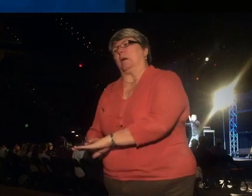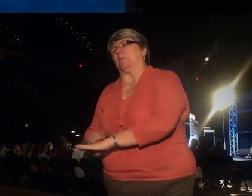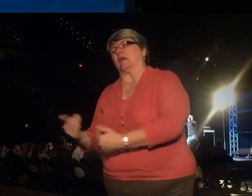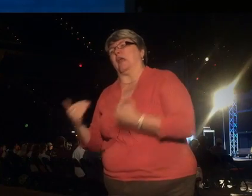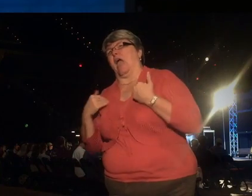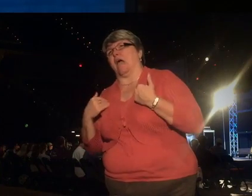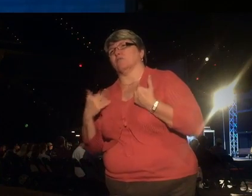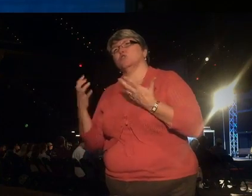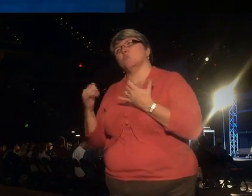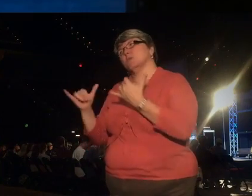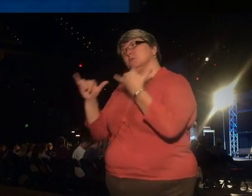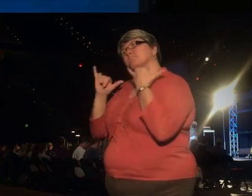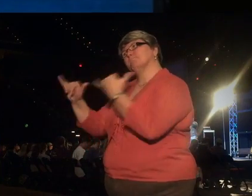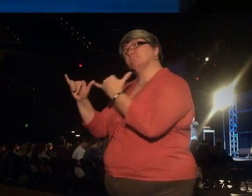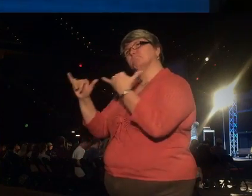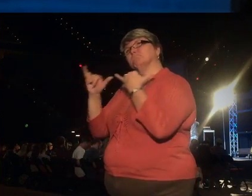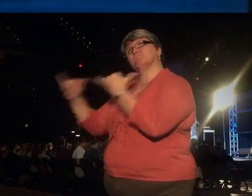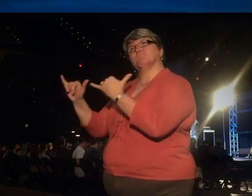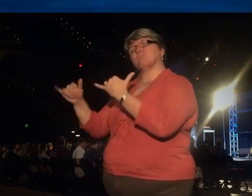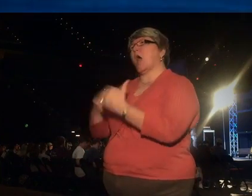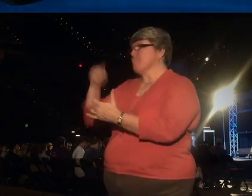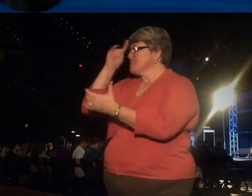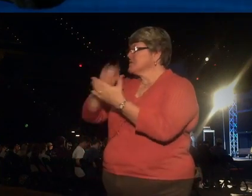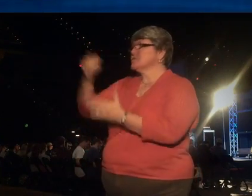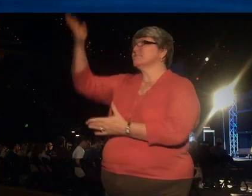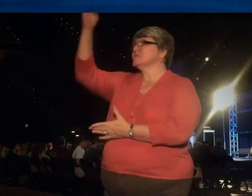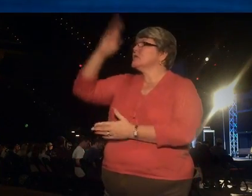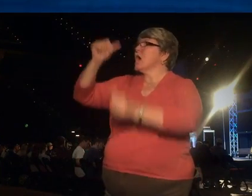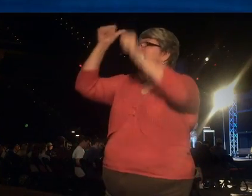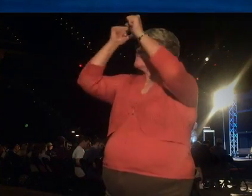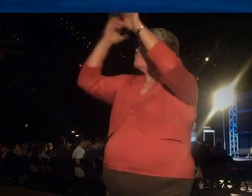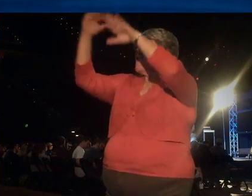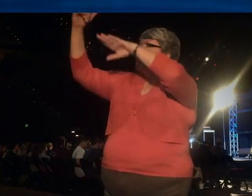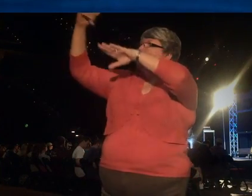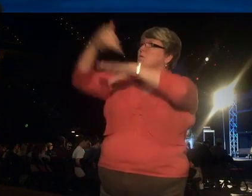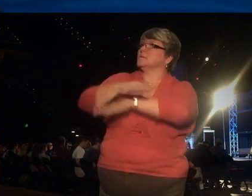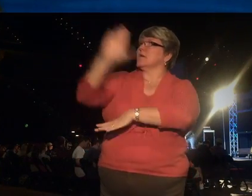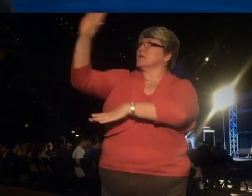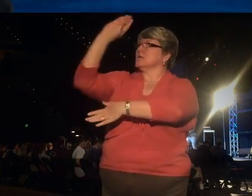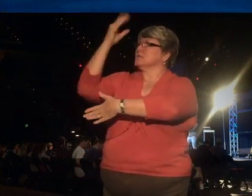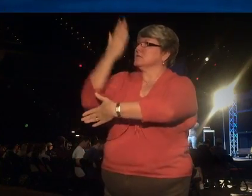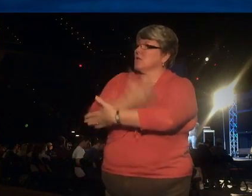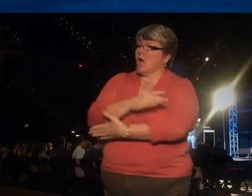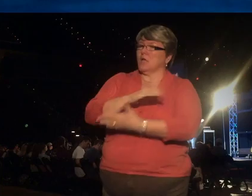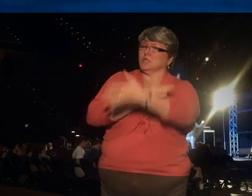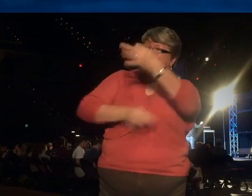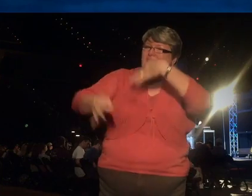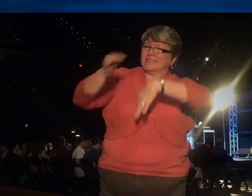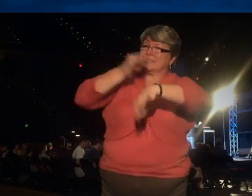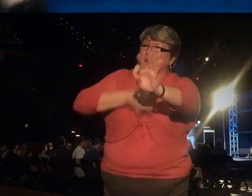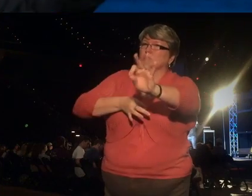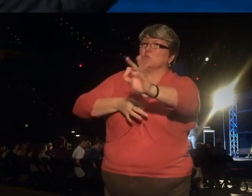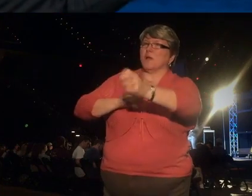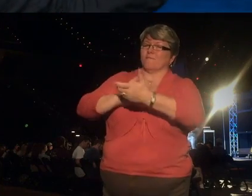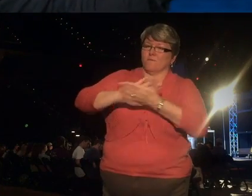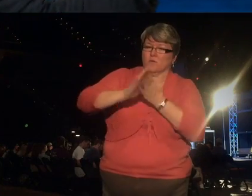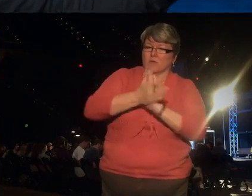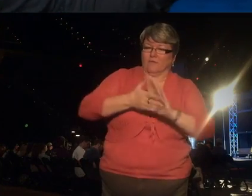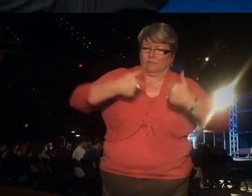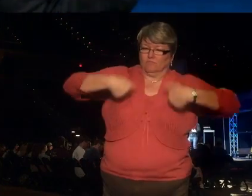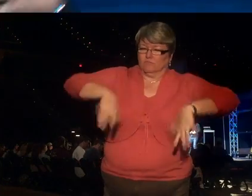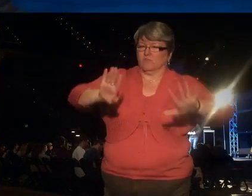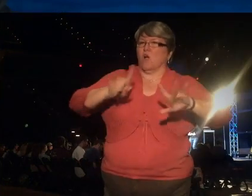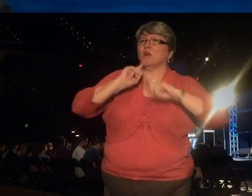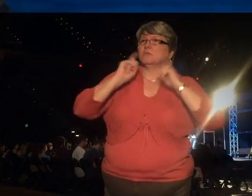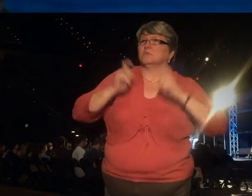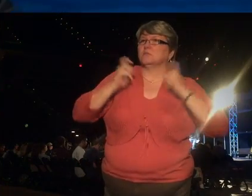lined up perfectly. I believe in God the Father, who sent God the Son to be a substitutionary atonement to pay for our sin so we